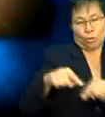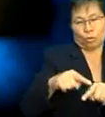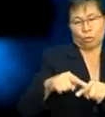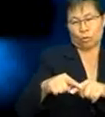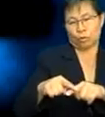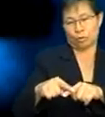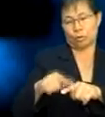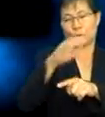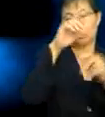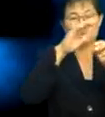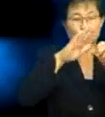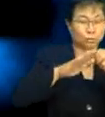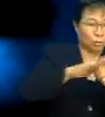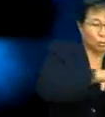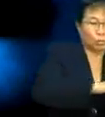total eclipse of the sun.